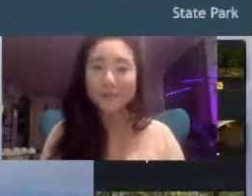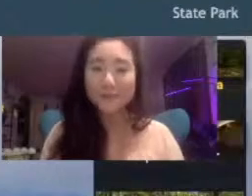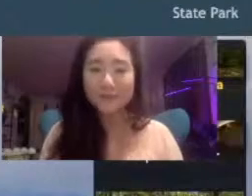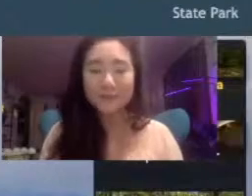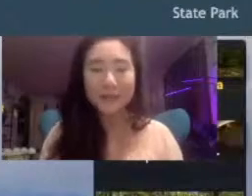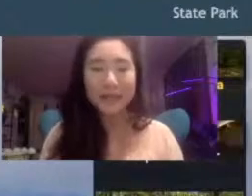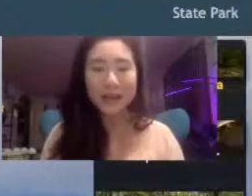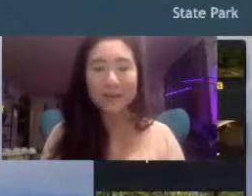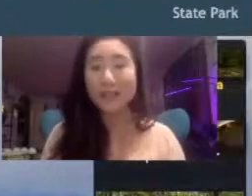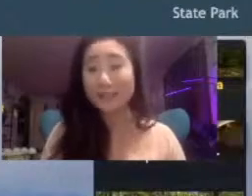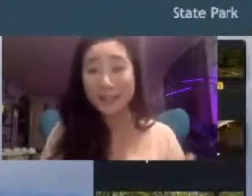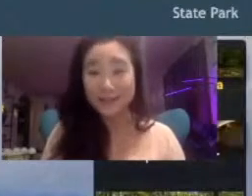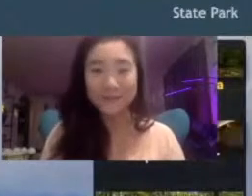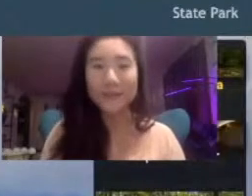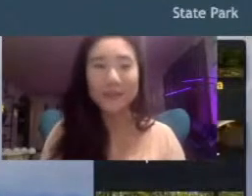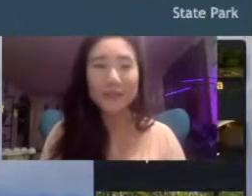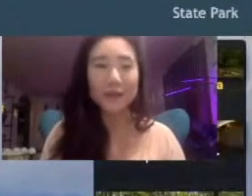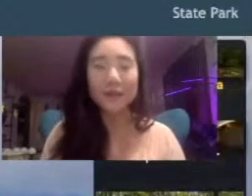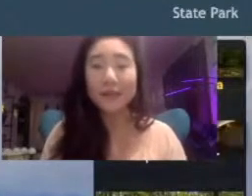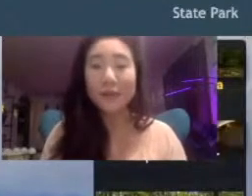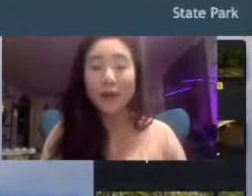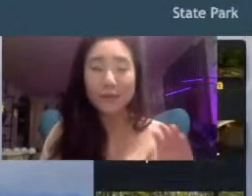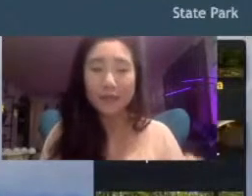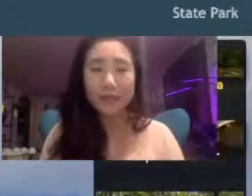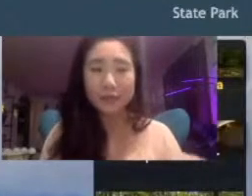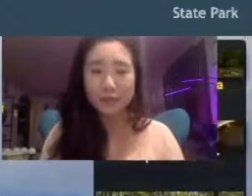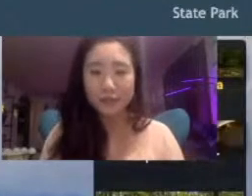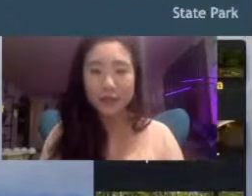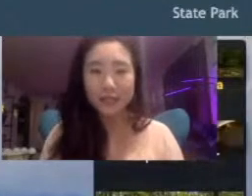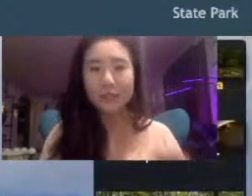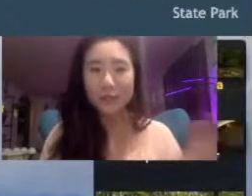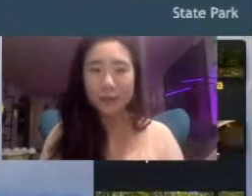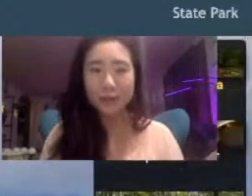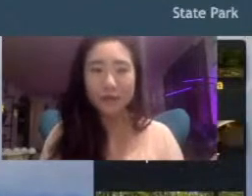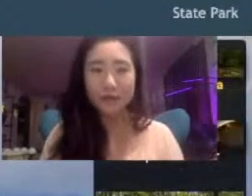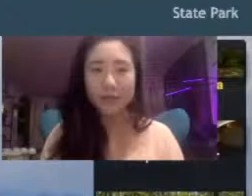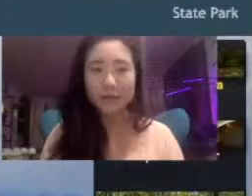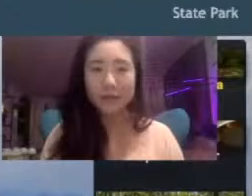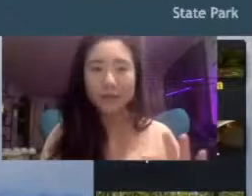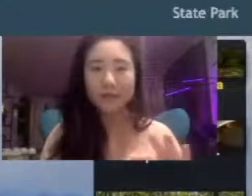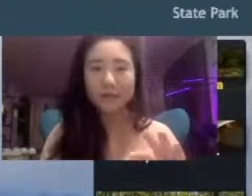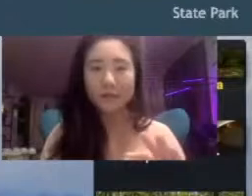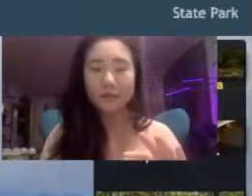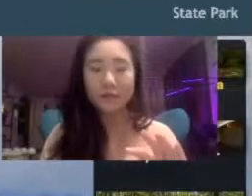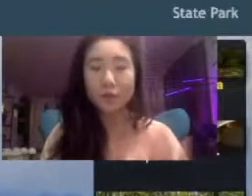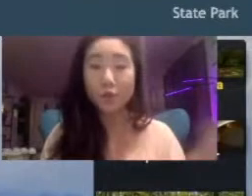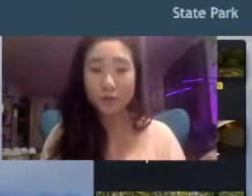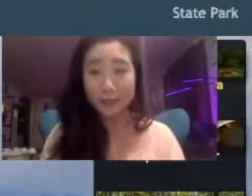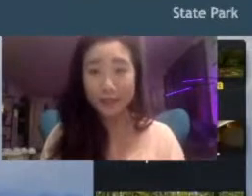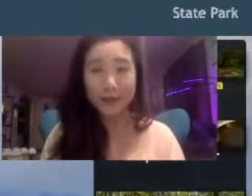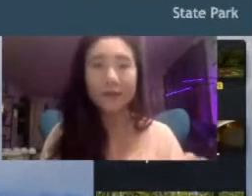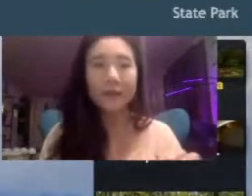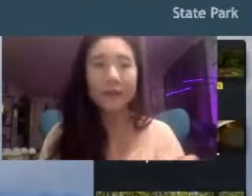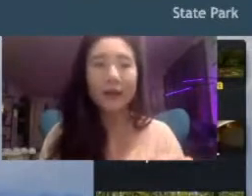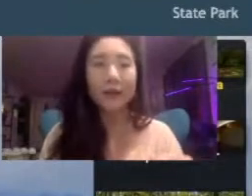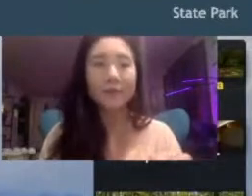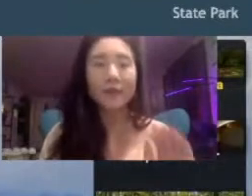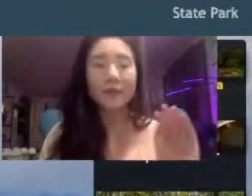details. I just love it. So I'm going to introduce you guys to a little bit of the tools